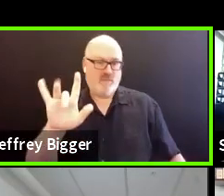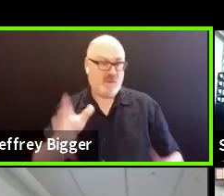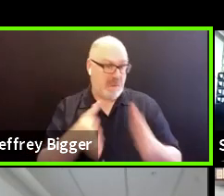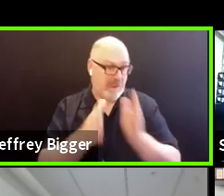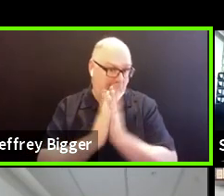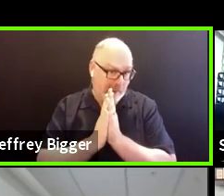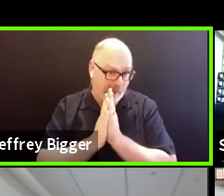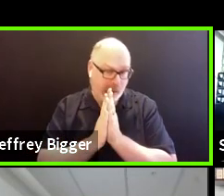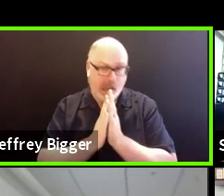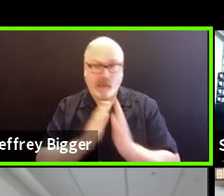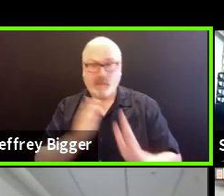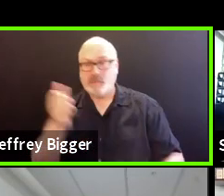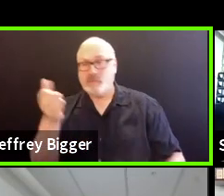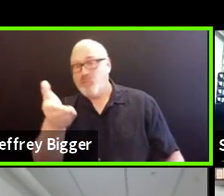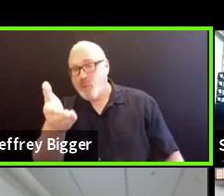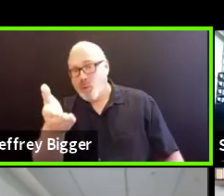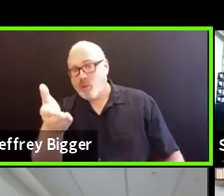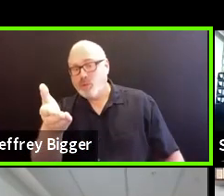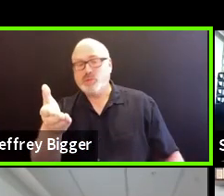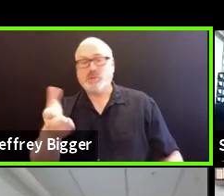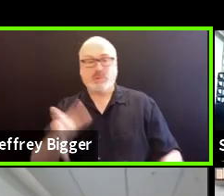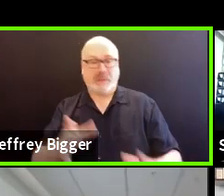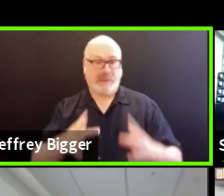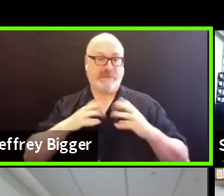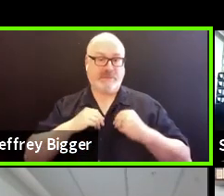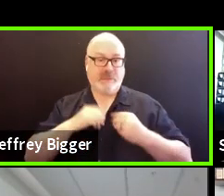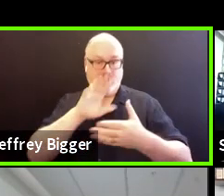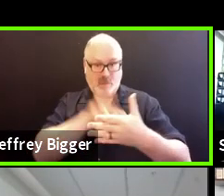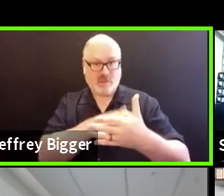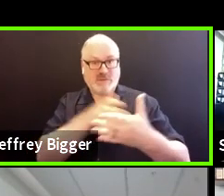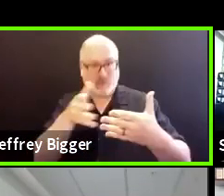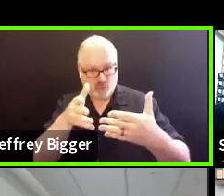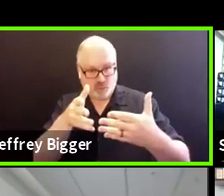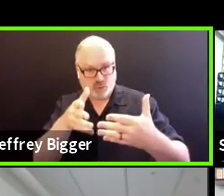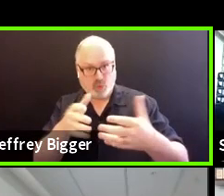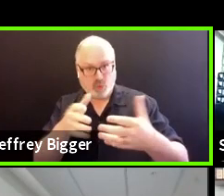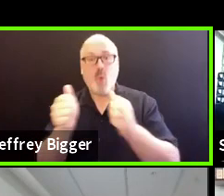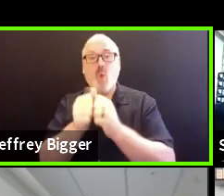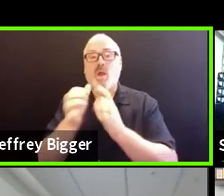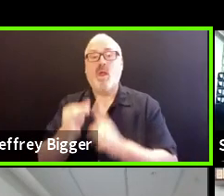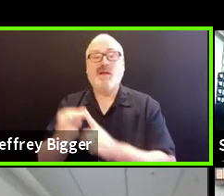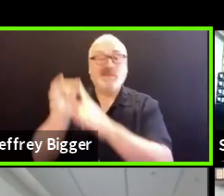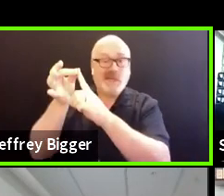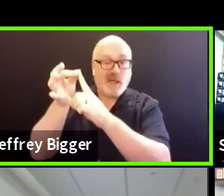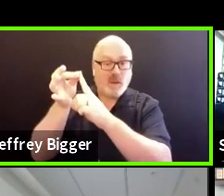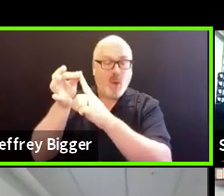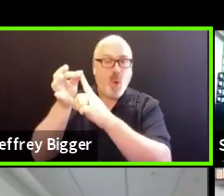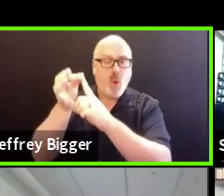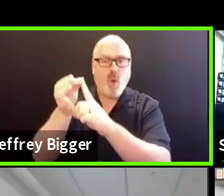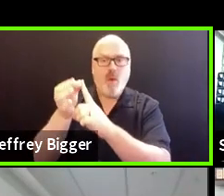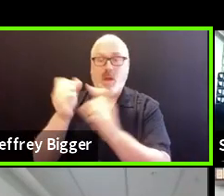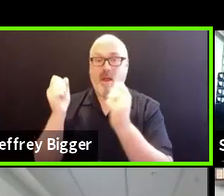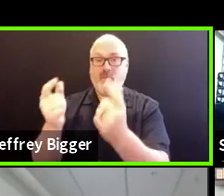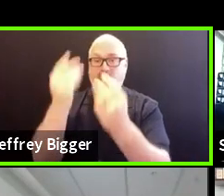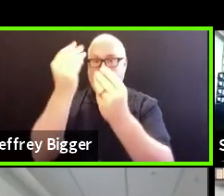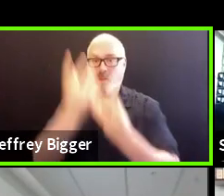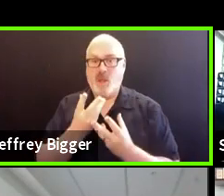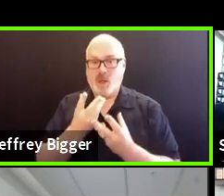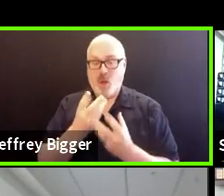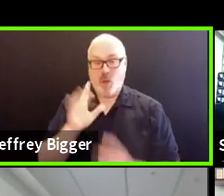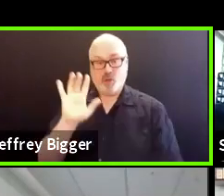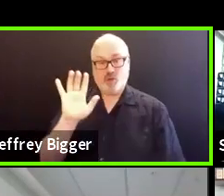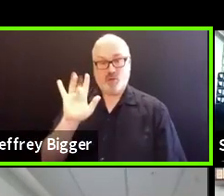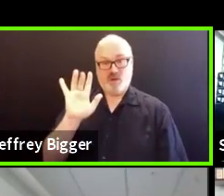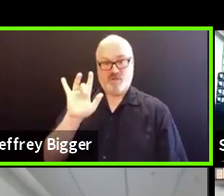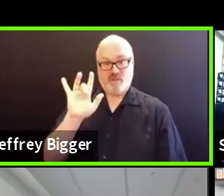there's a motion to accept the schedule with the proviso that if everybody lets me know that the 25th